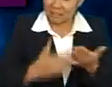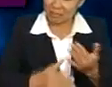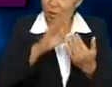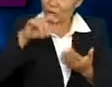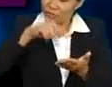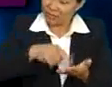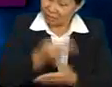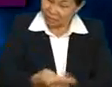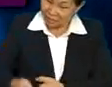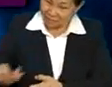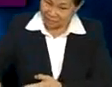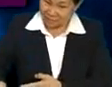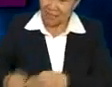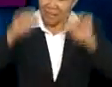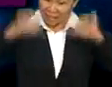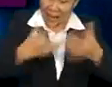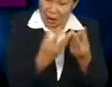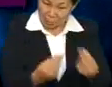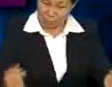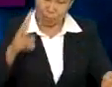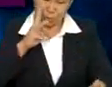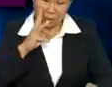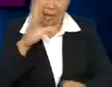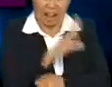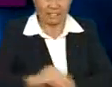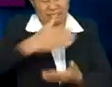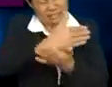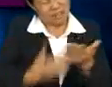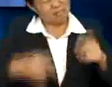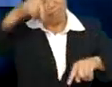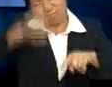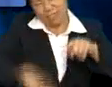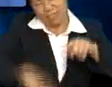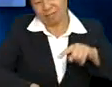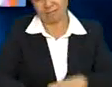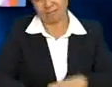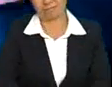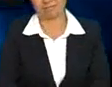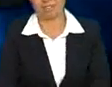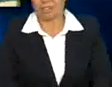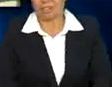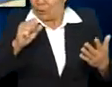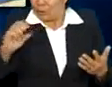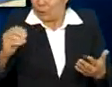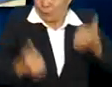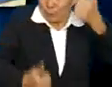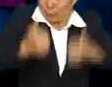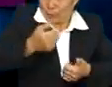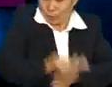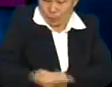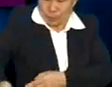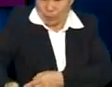Some of these materials can absorb water and some cannot. So,